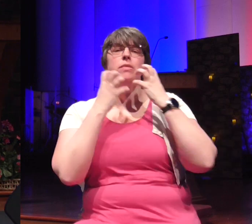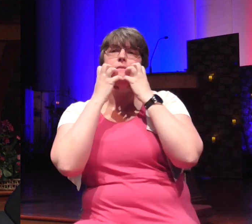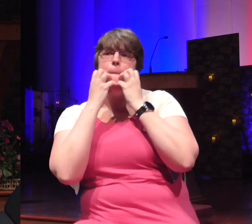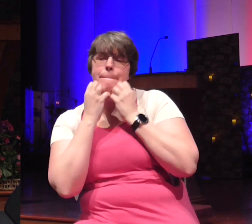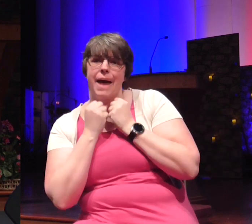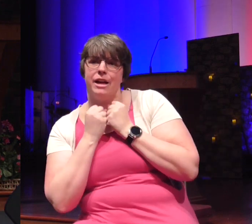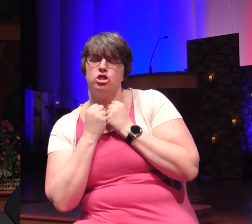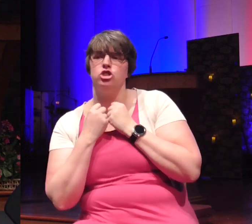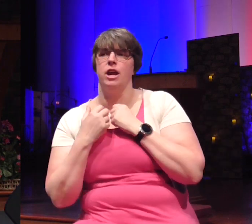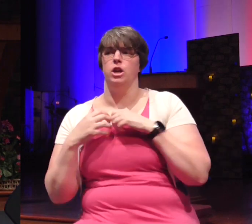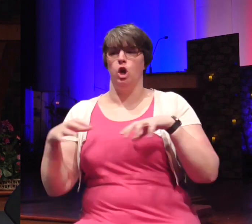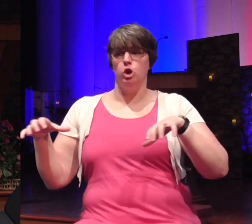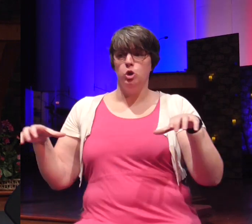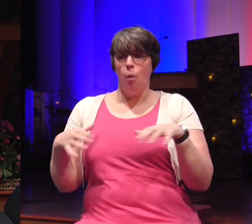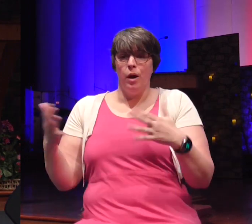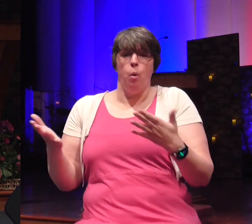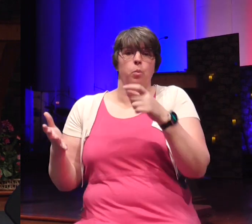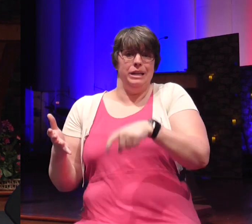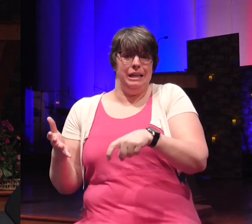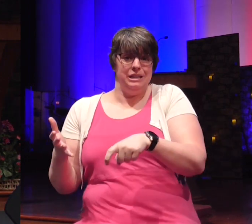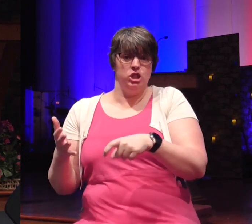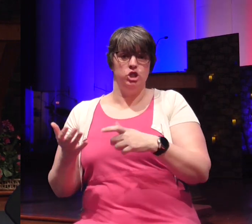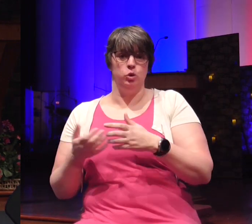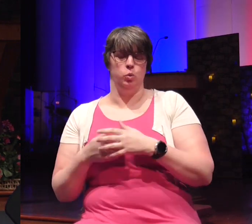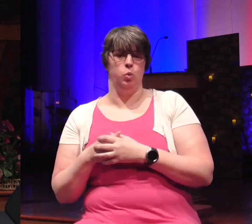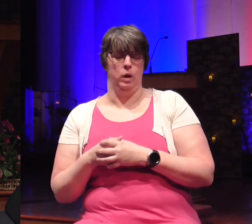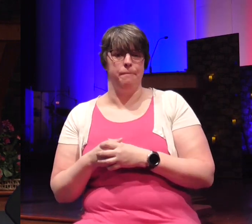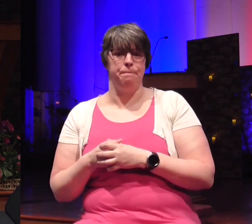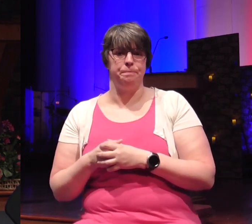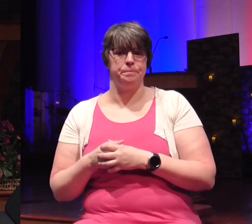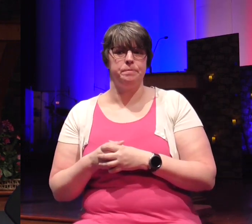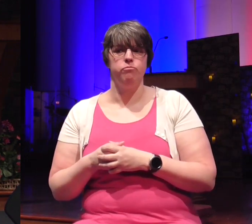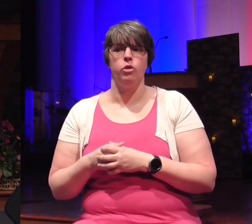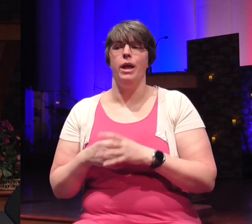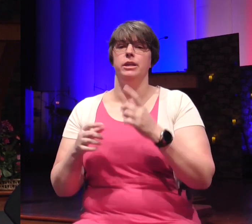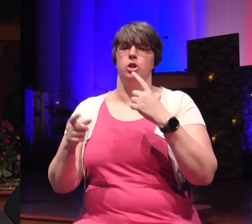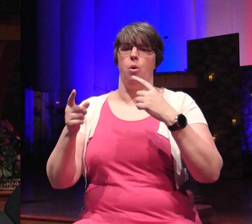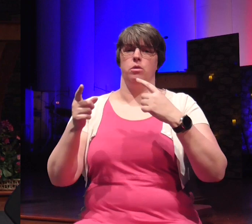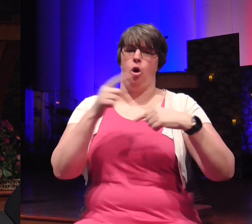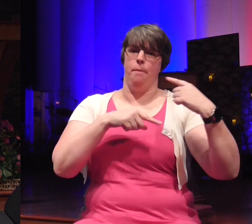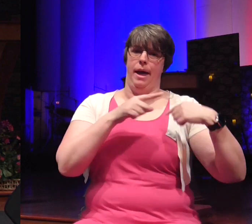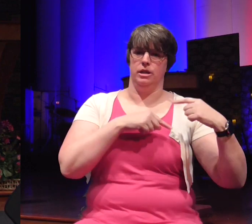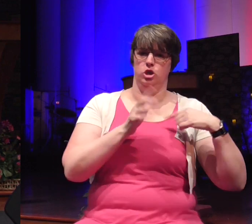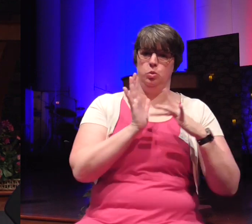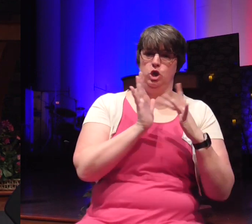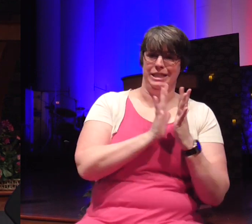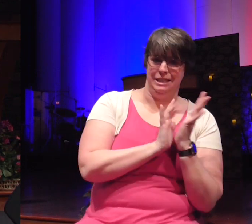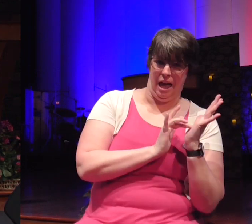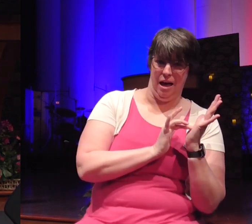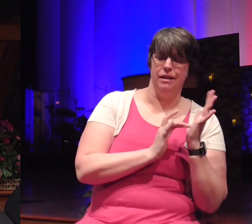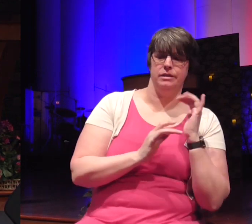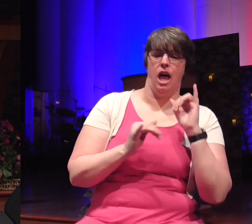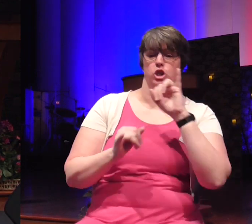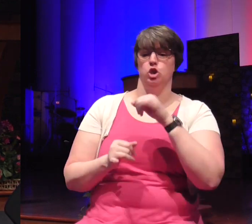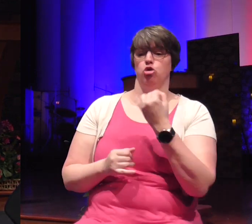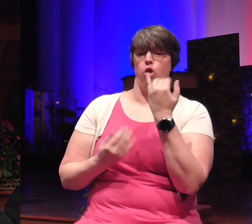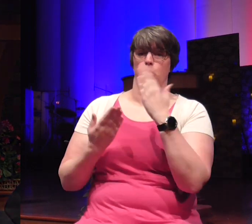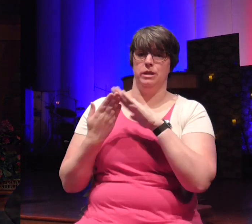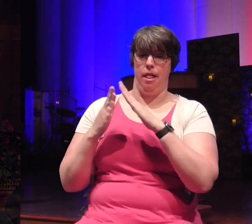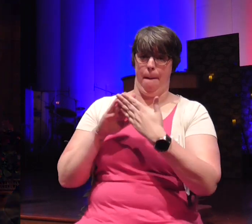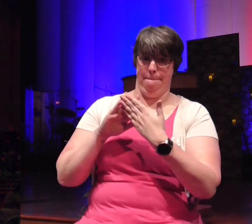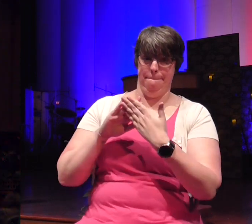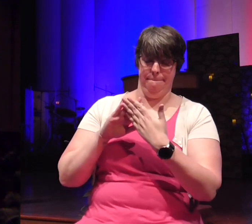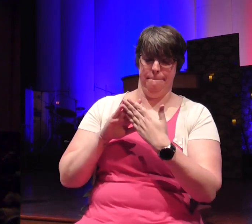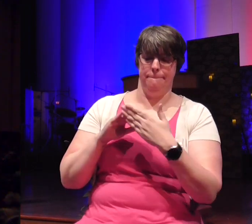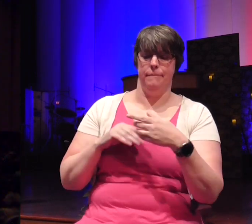what we need to be. Now back to that Jerusalem experience for Jesus. So after